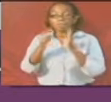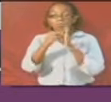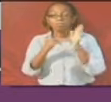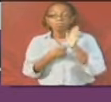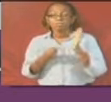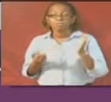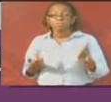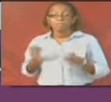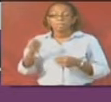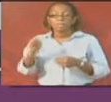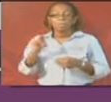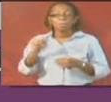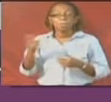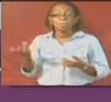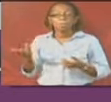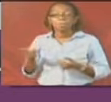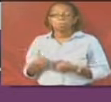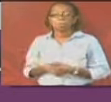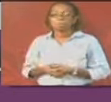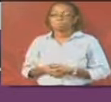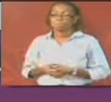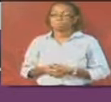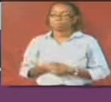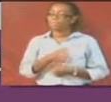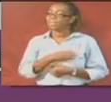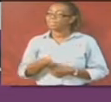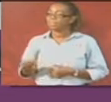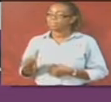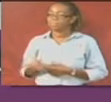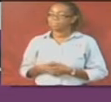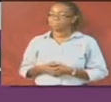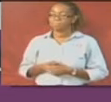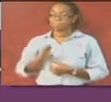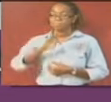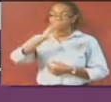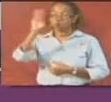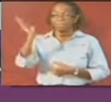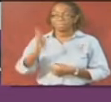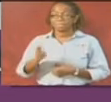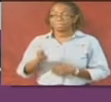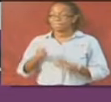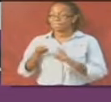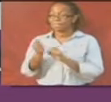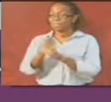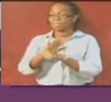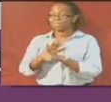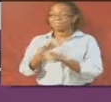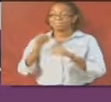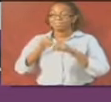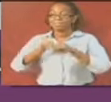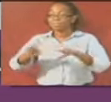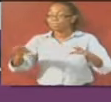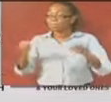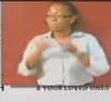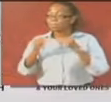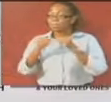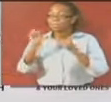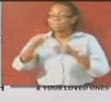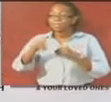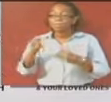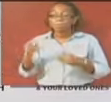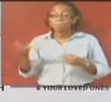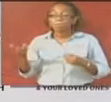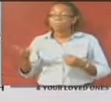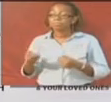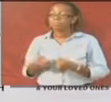a determination been made about whether or not the Brazilian variant is on community spread? Thank you. Thank you for